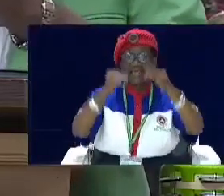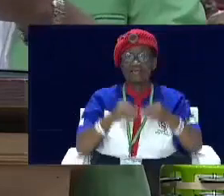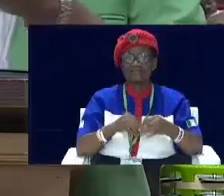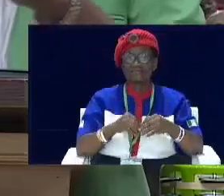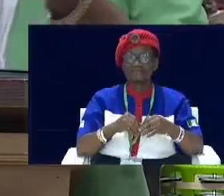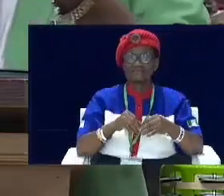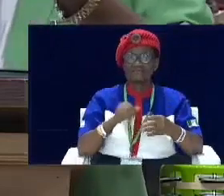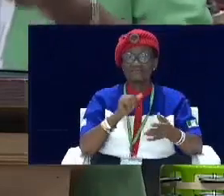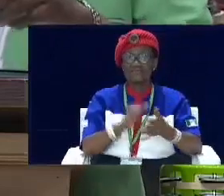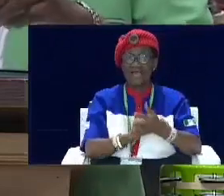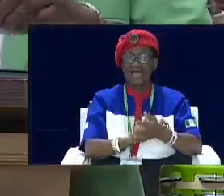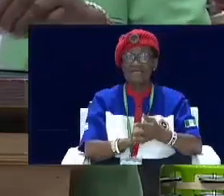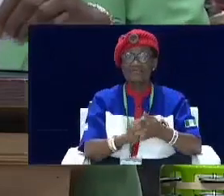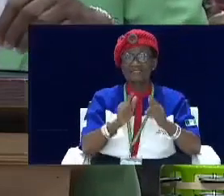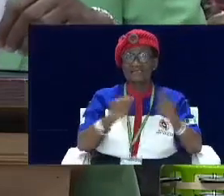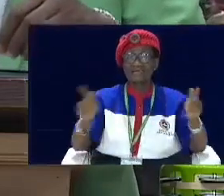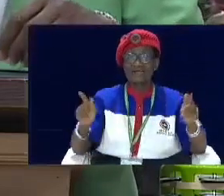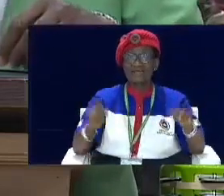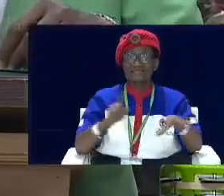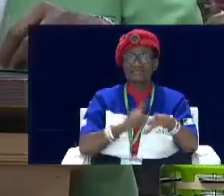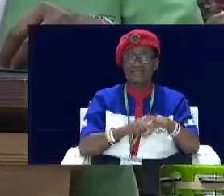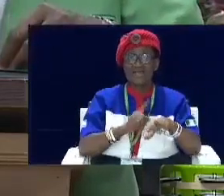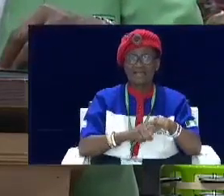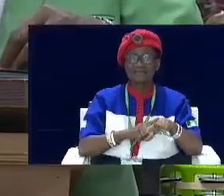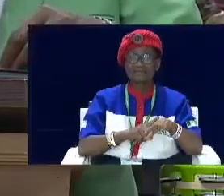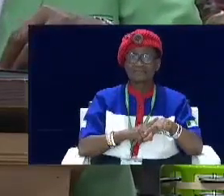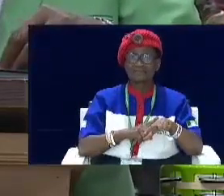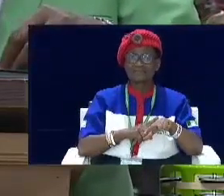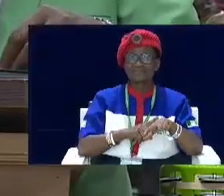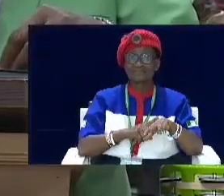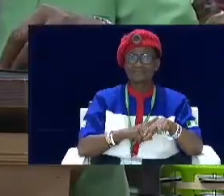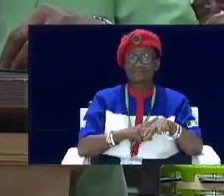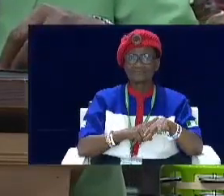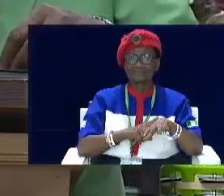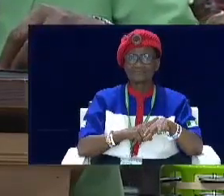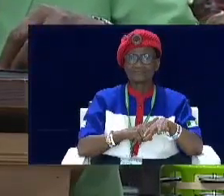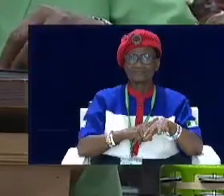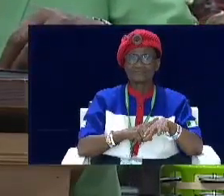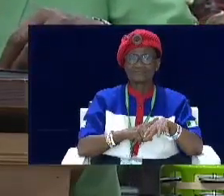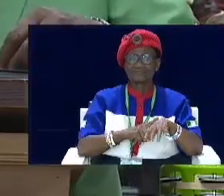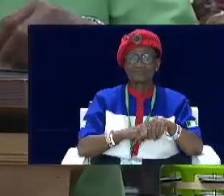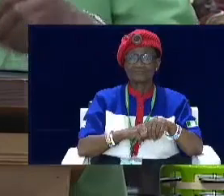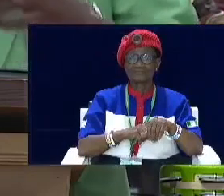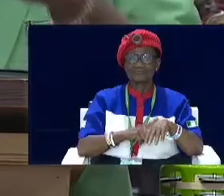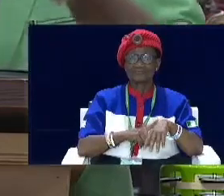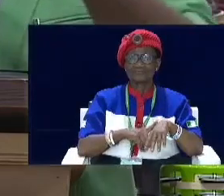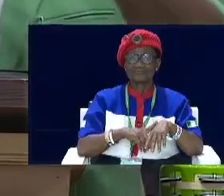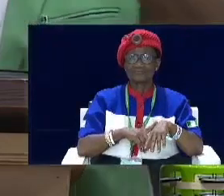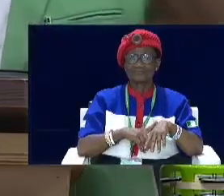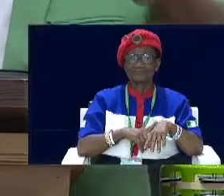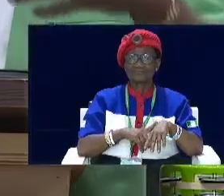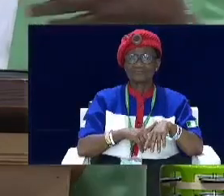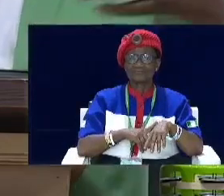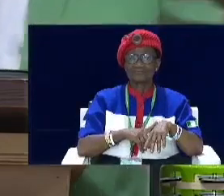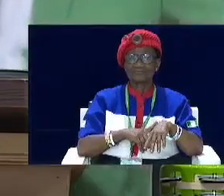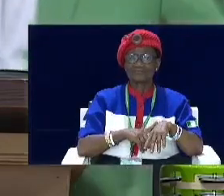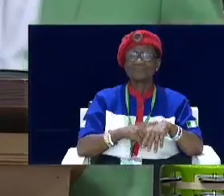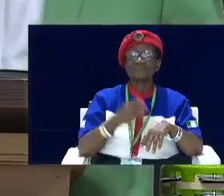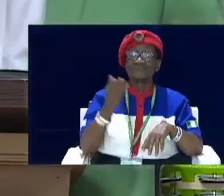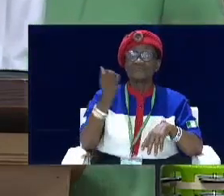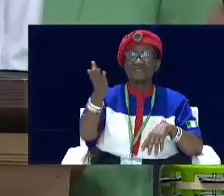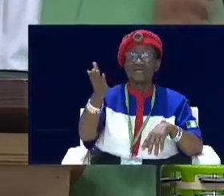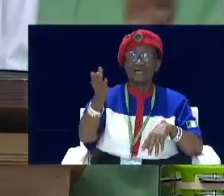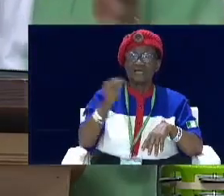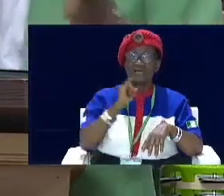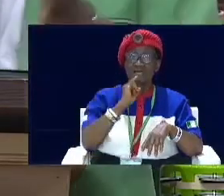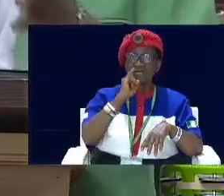that great moment. Mi o ni fe ki a je ki akoko to rewa yi ko tun fa seyin si. There's a lot that we